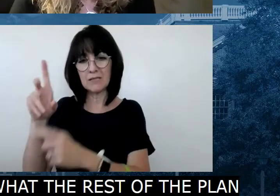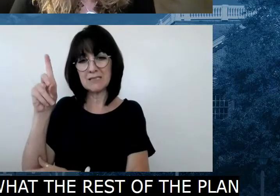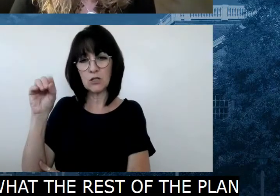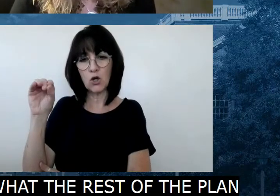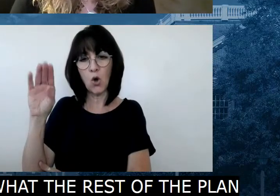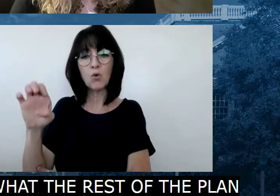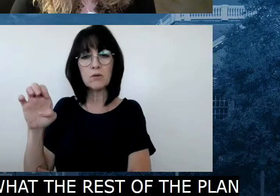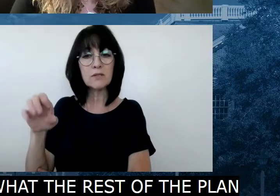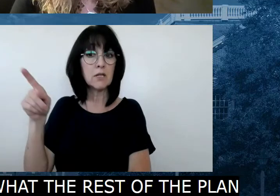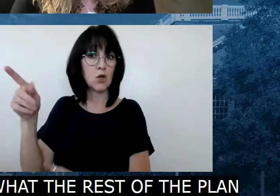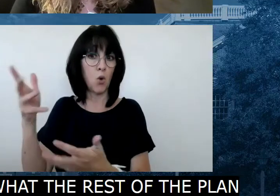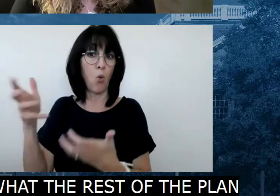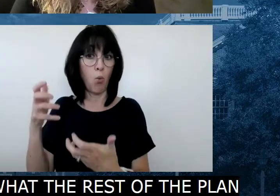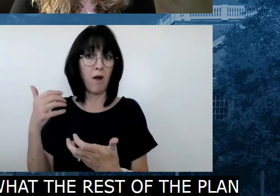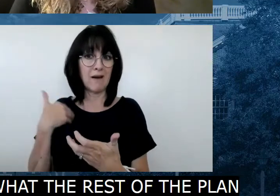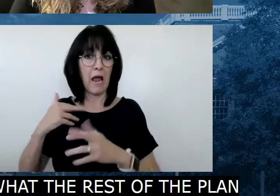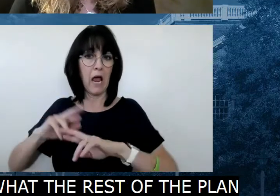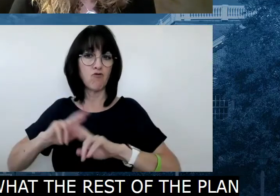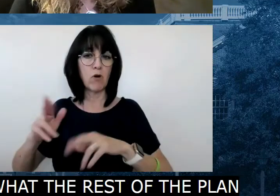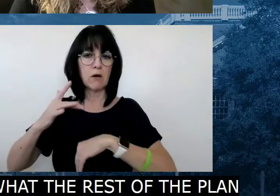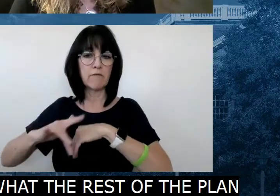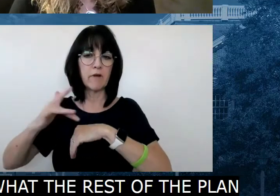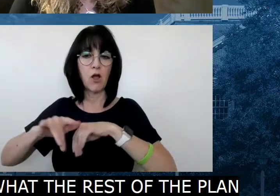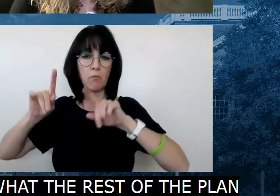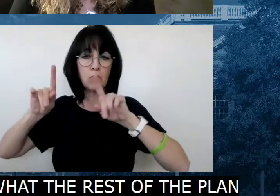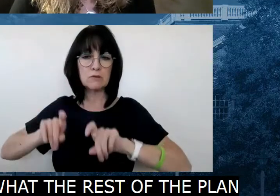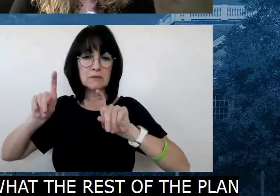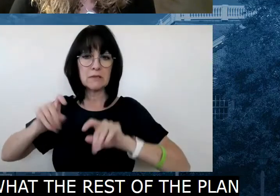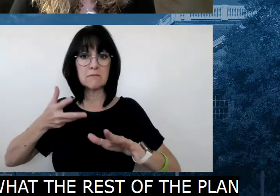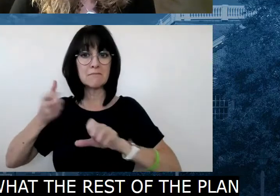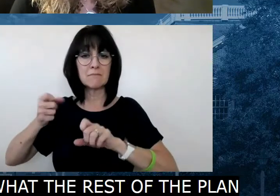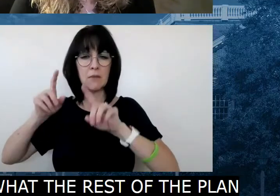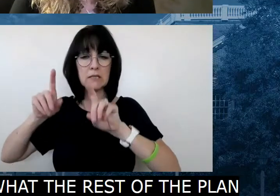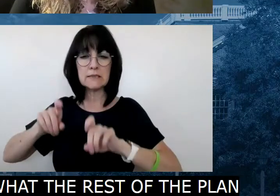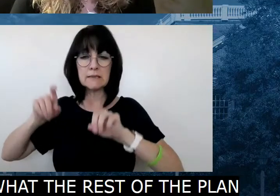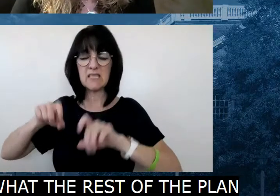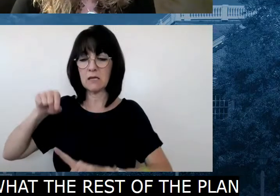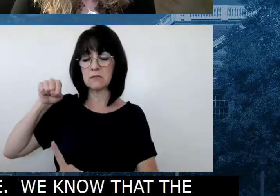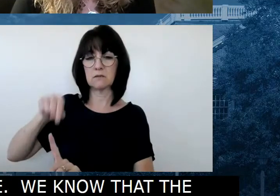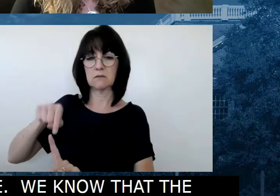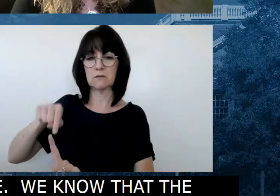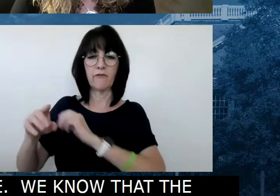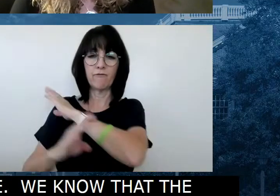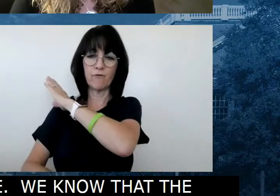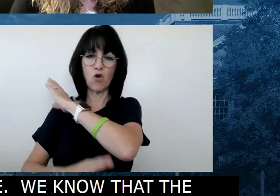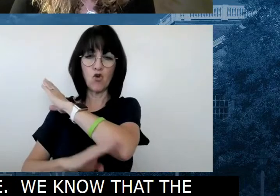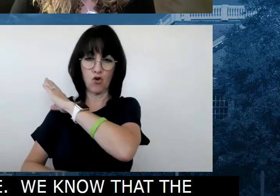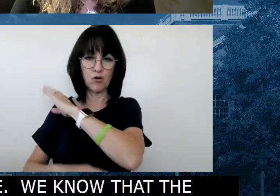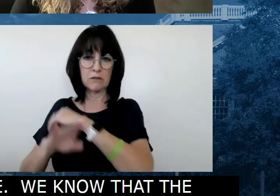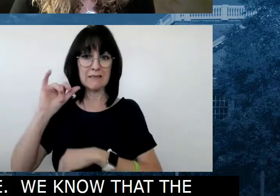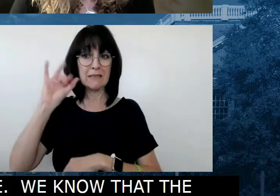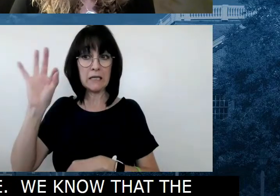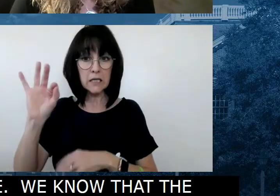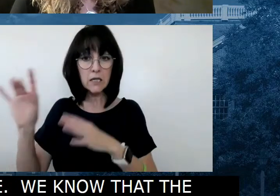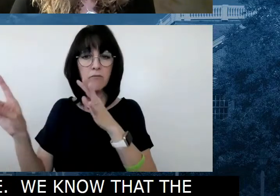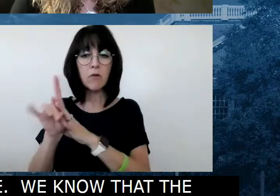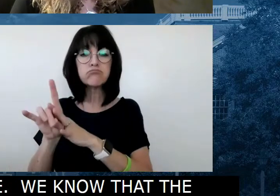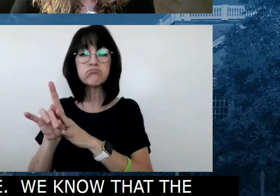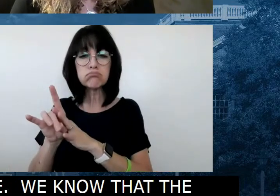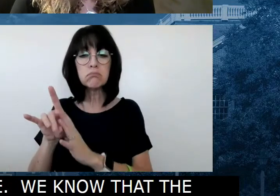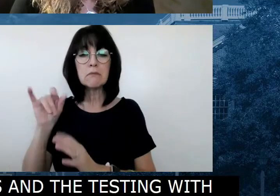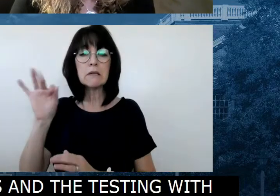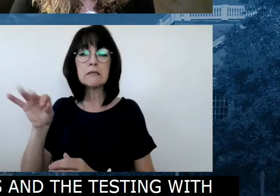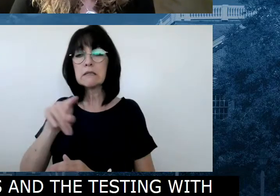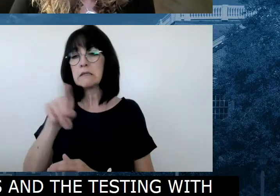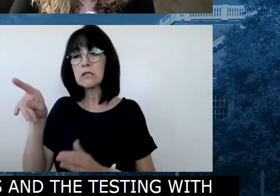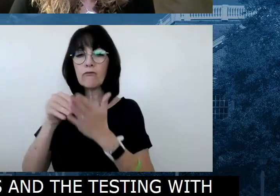it's, it's again, like we just talked about, we were looking back on the last 16 months, same with the testing program.